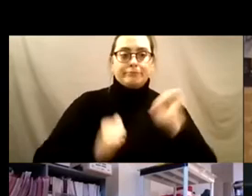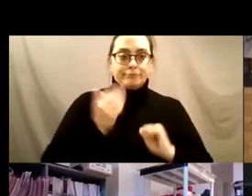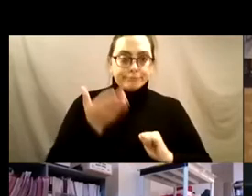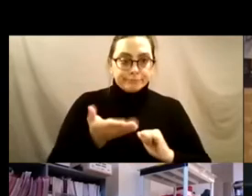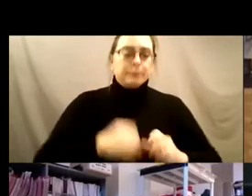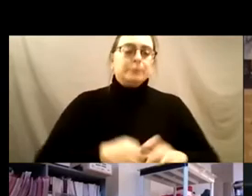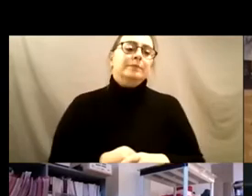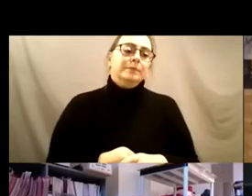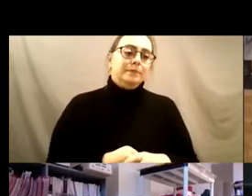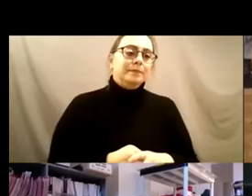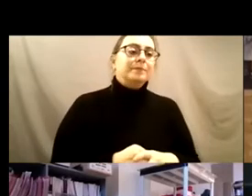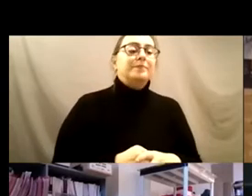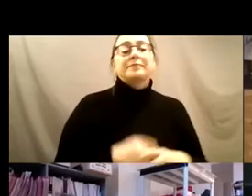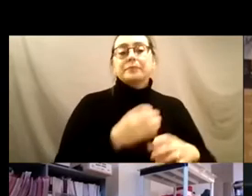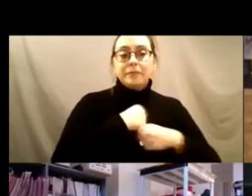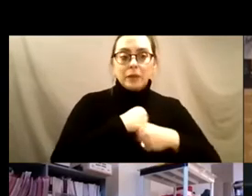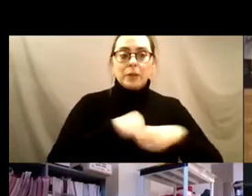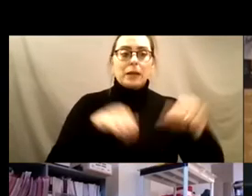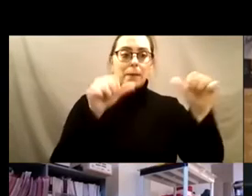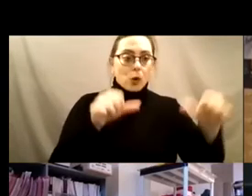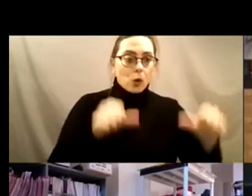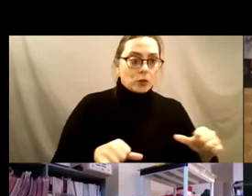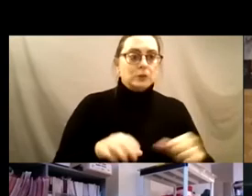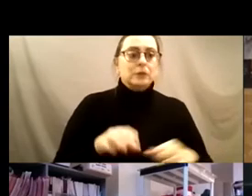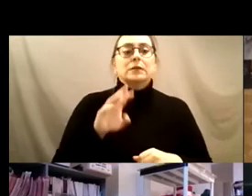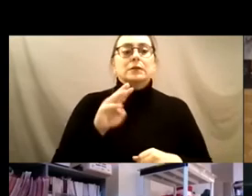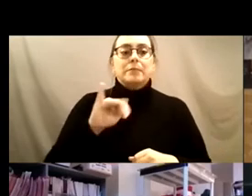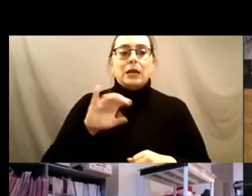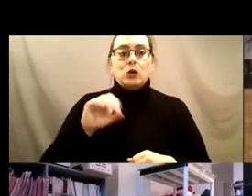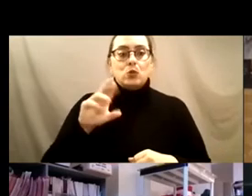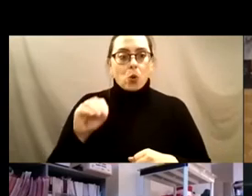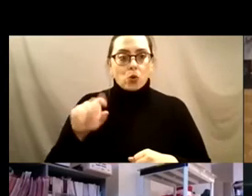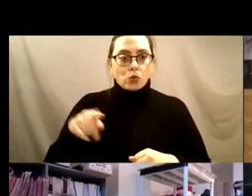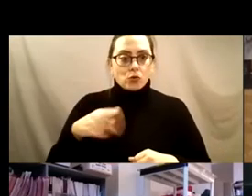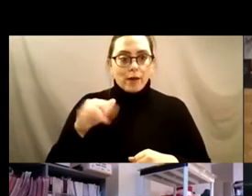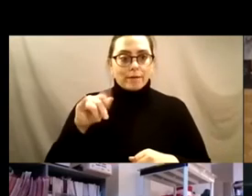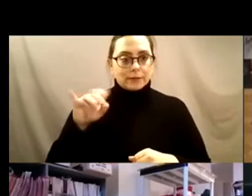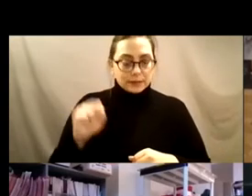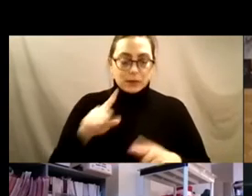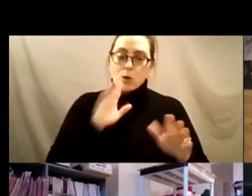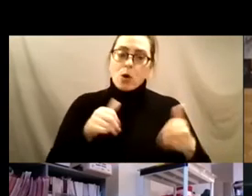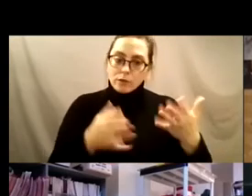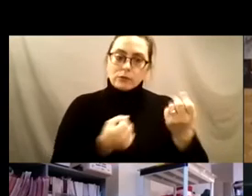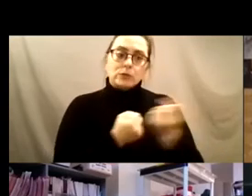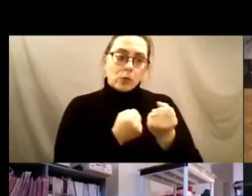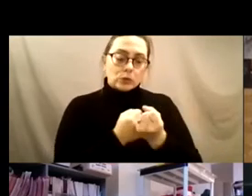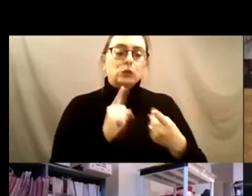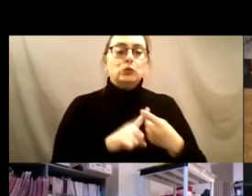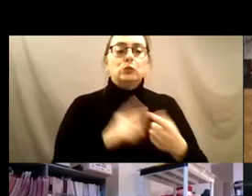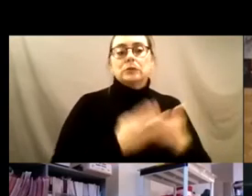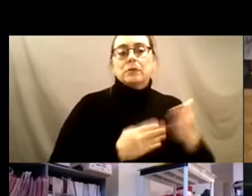We created a poster and advertised our micro grants, which was very exciting to be able to offer that support to some of our